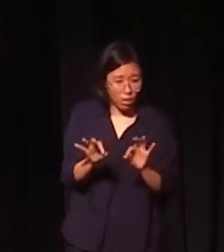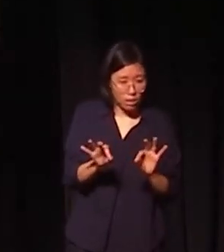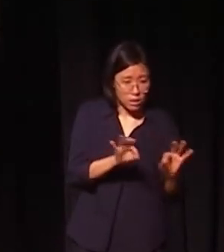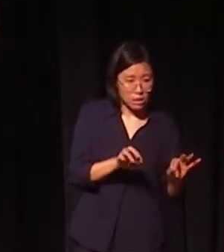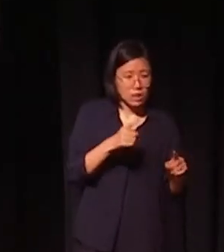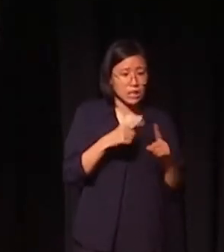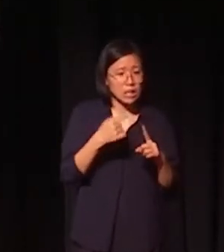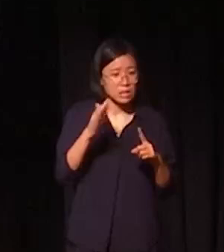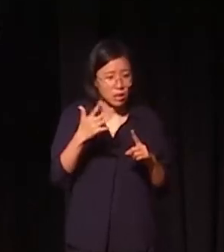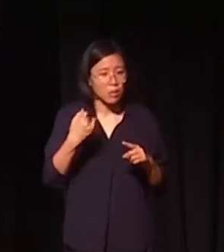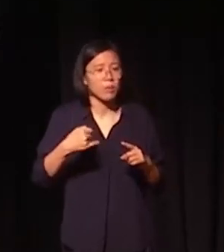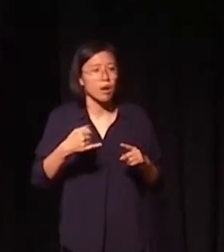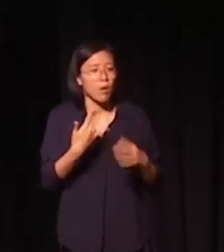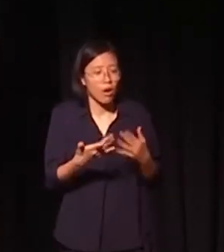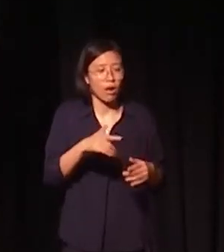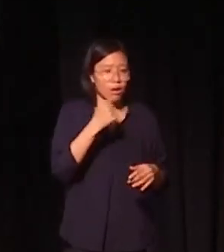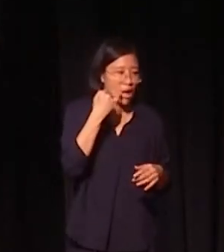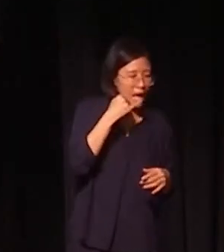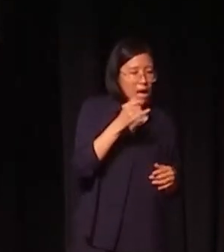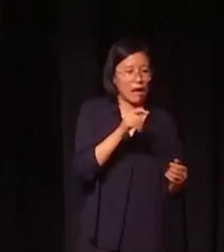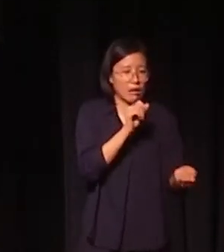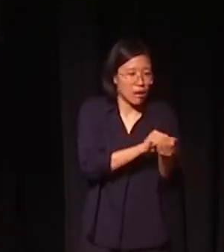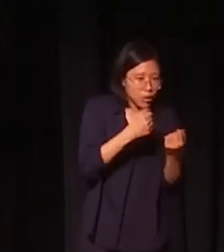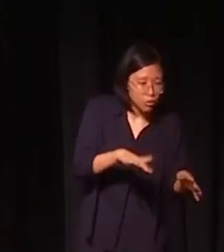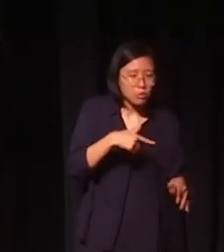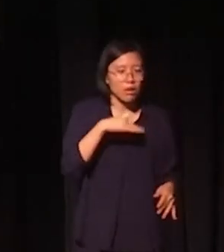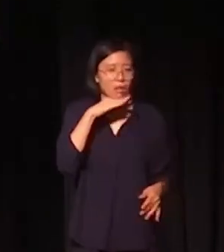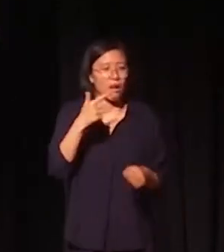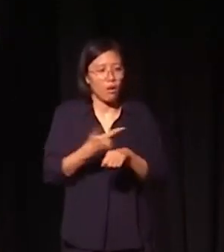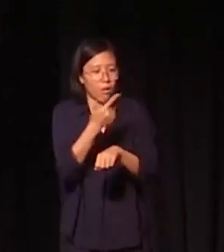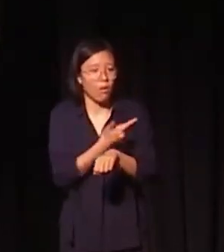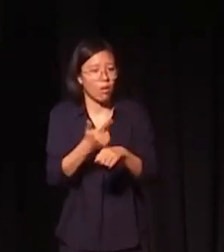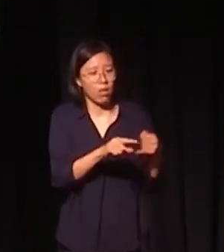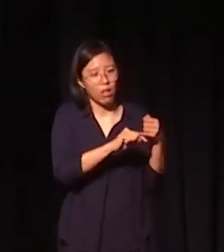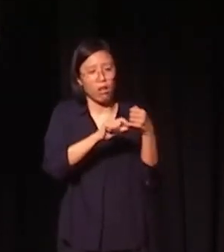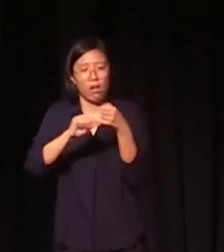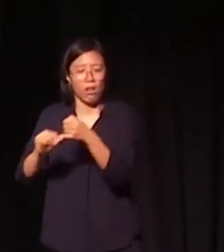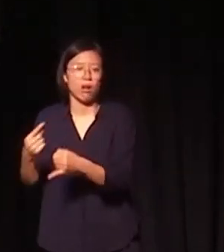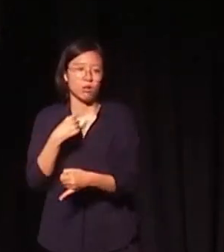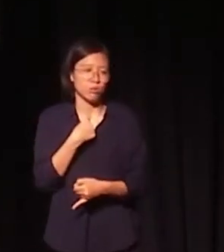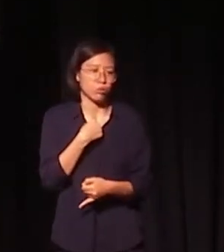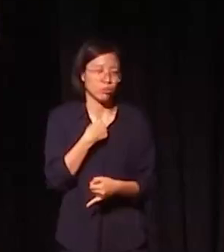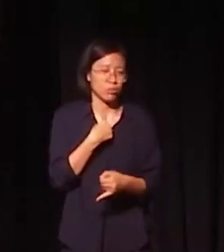trial. So this was a way for them to try and make sure that things could move forward. I've also been involved in